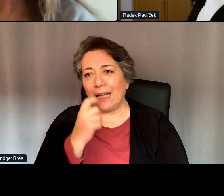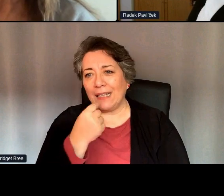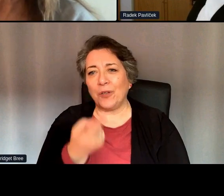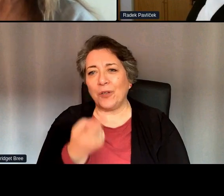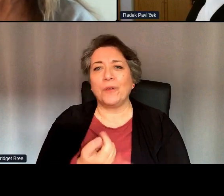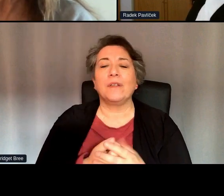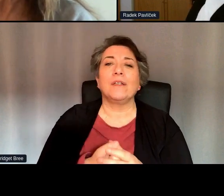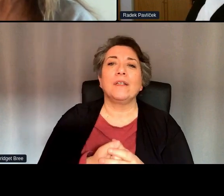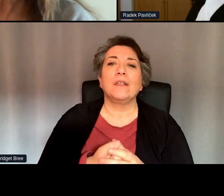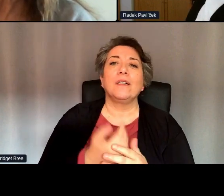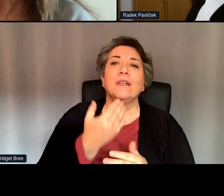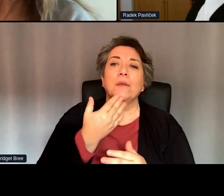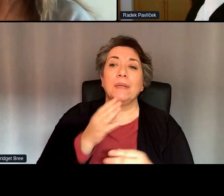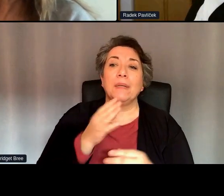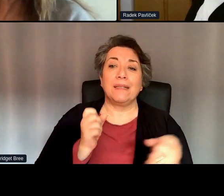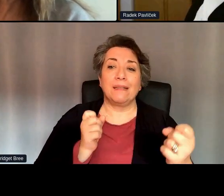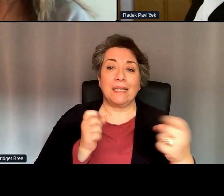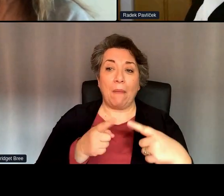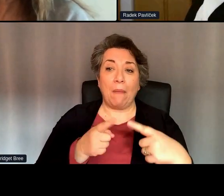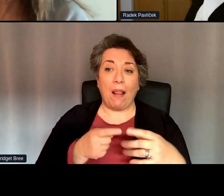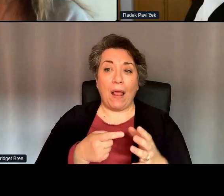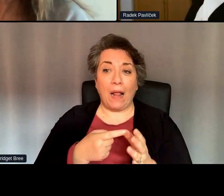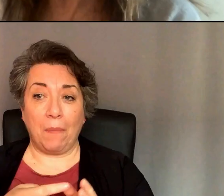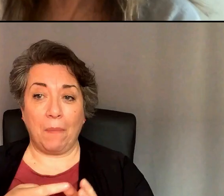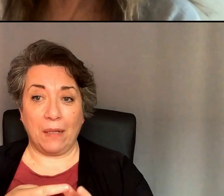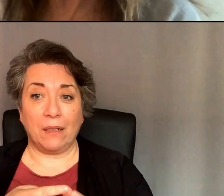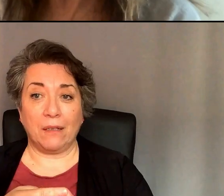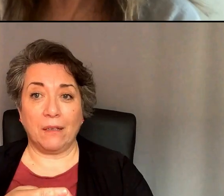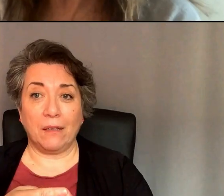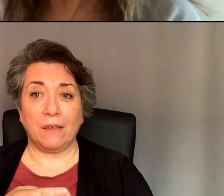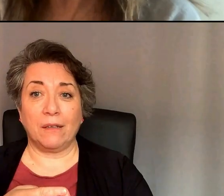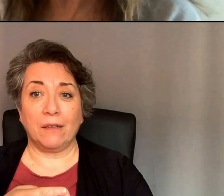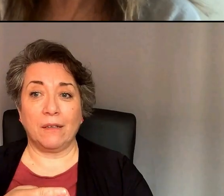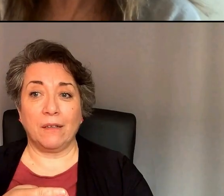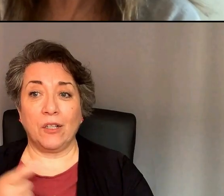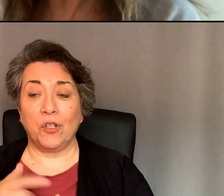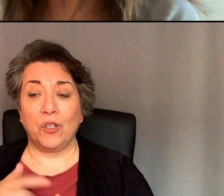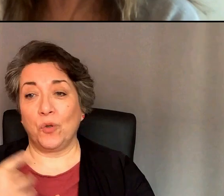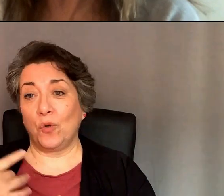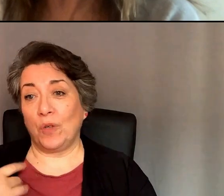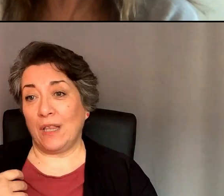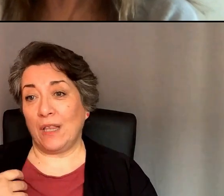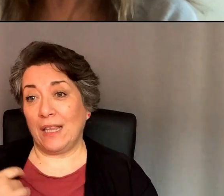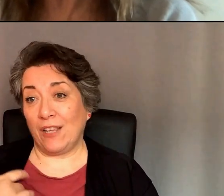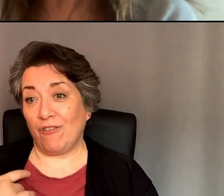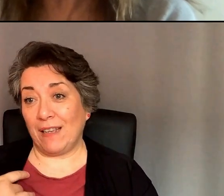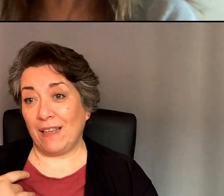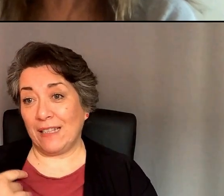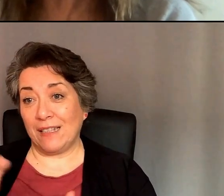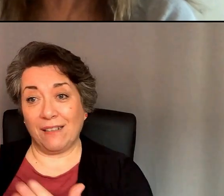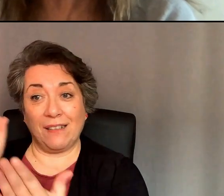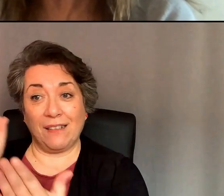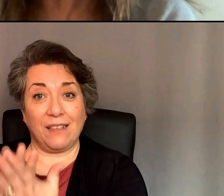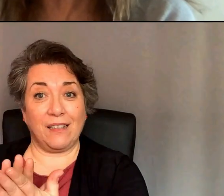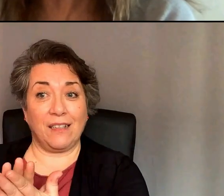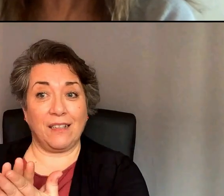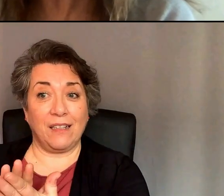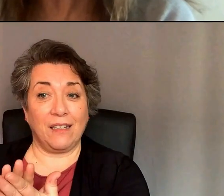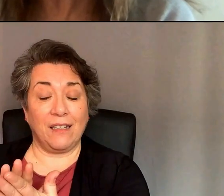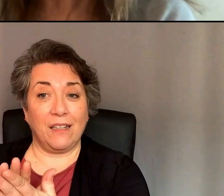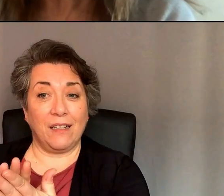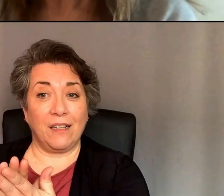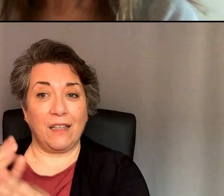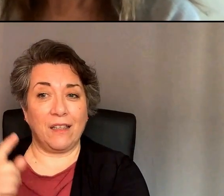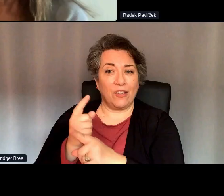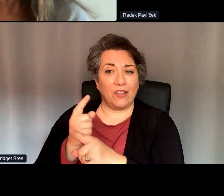send an email to Alberto to the email address that he has shared with you, but I don't see it in the Q&A, so I don't know where you shared it,